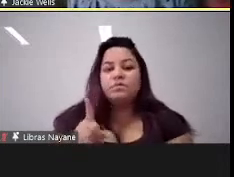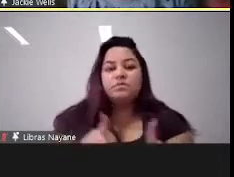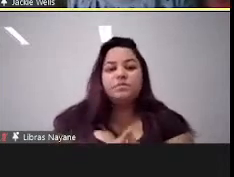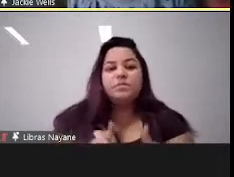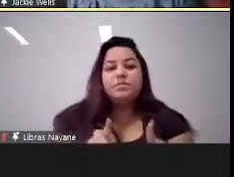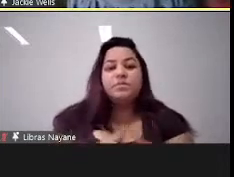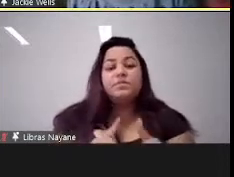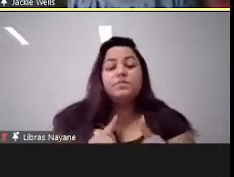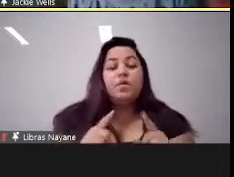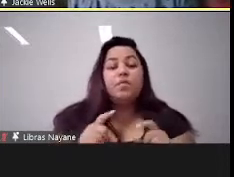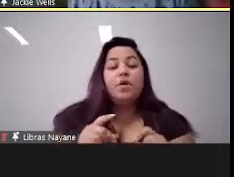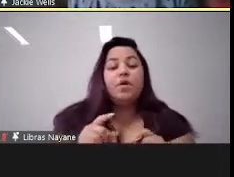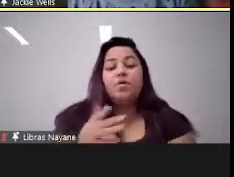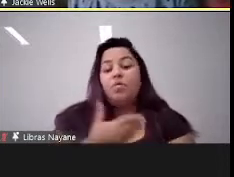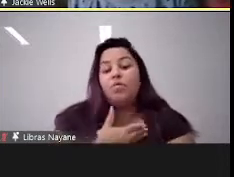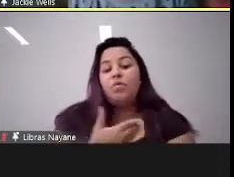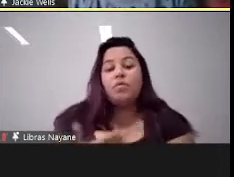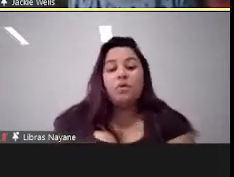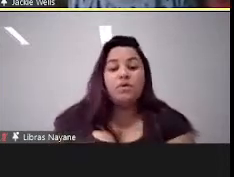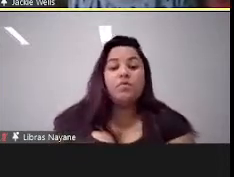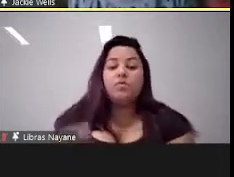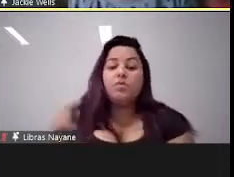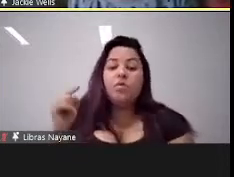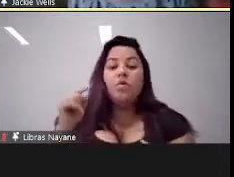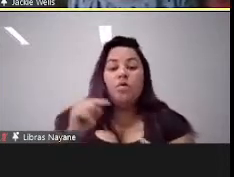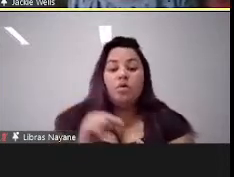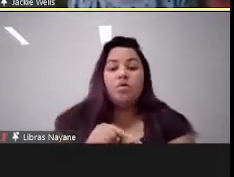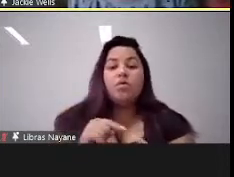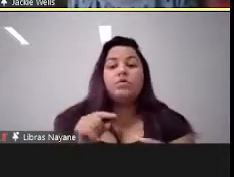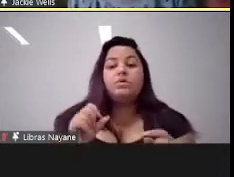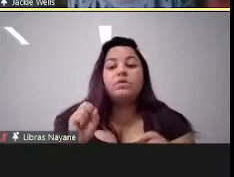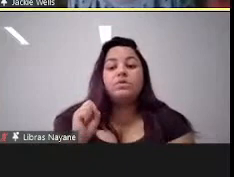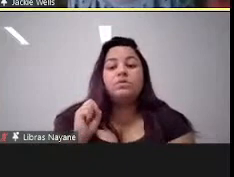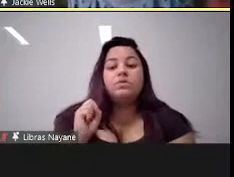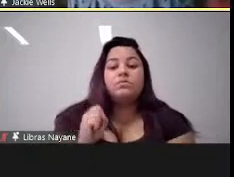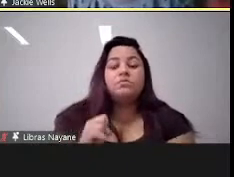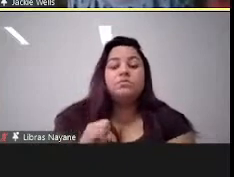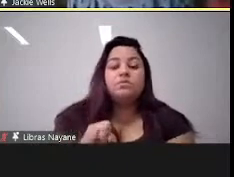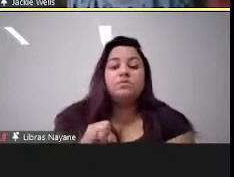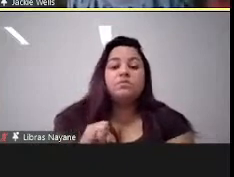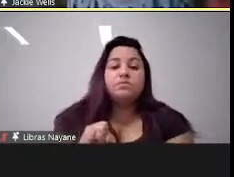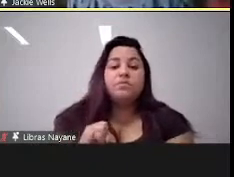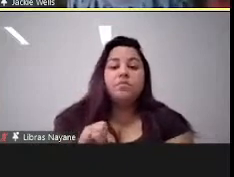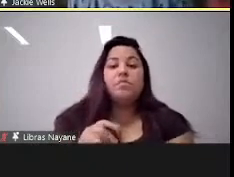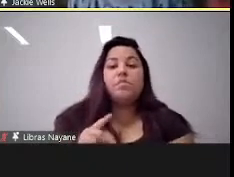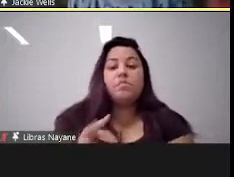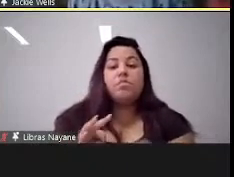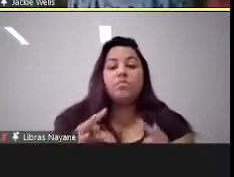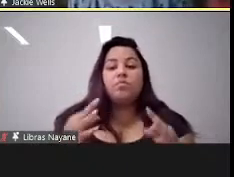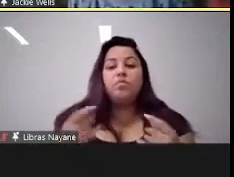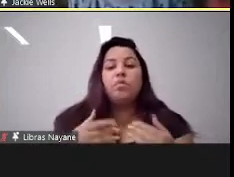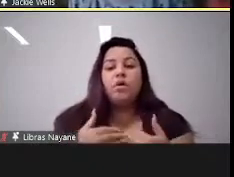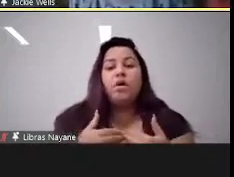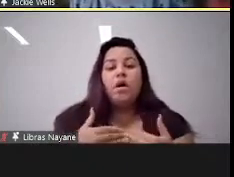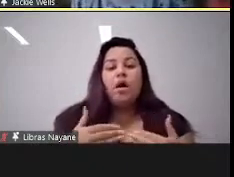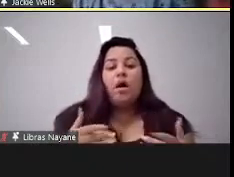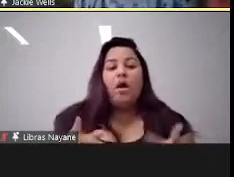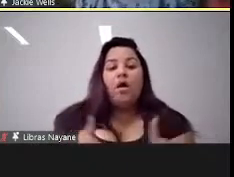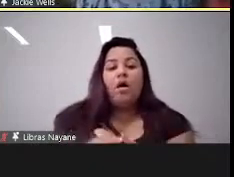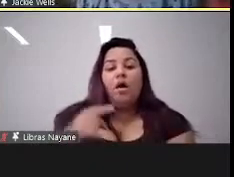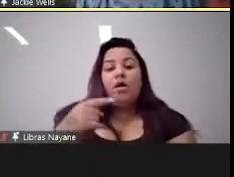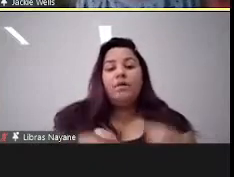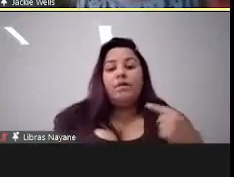analysis. Whether it stays that way is open to debate. So that's it from me. Thank you very